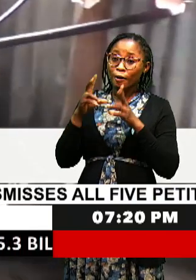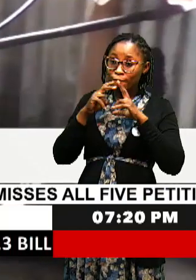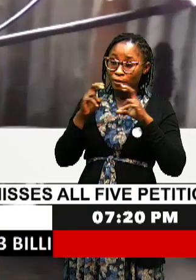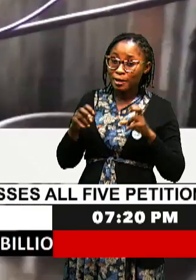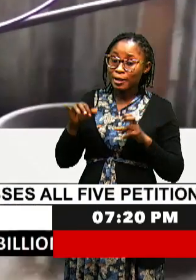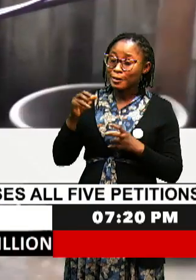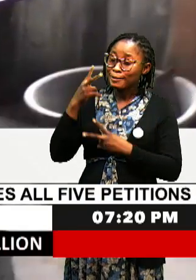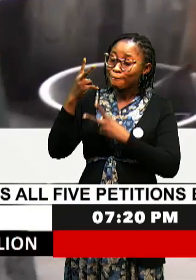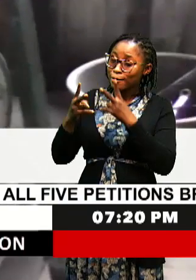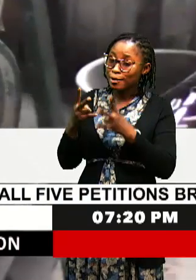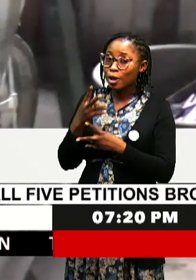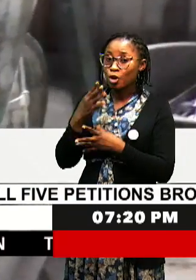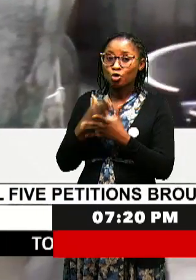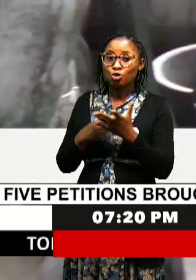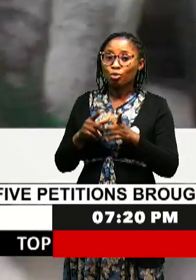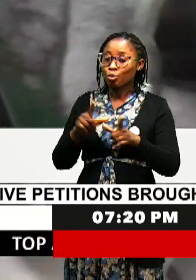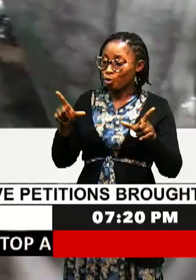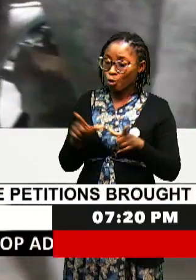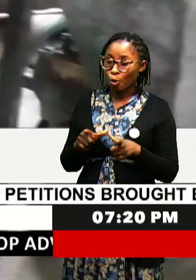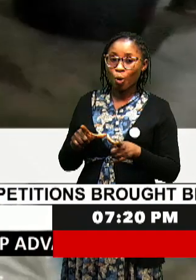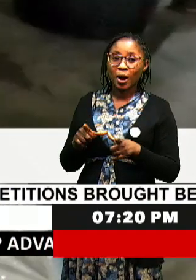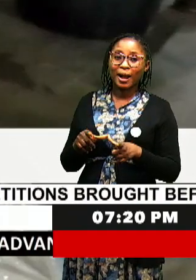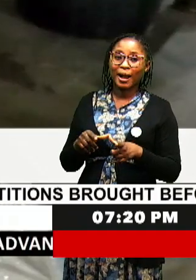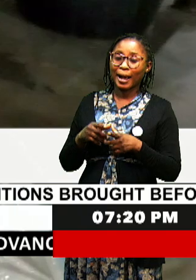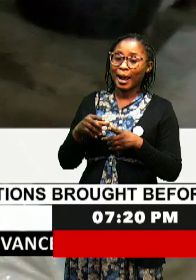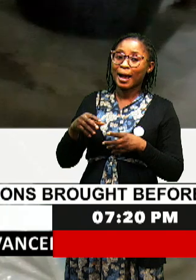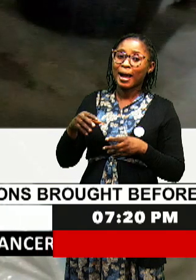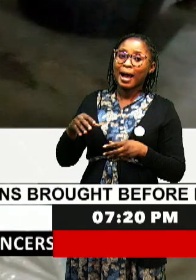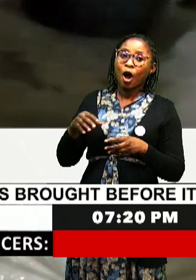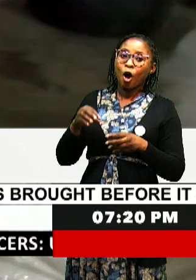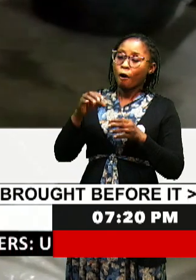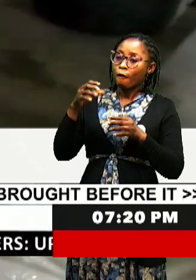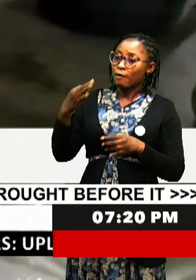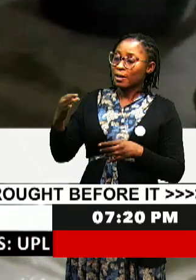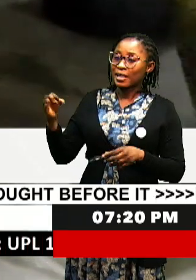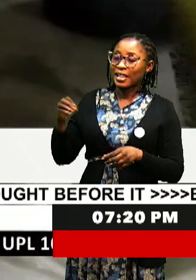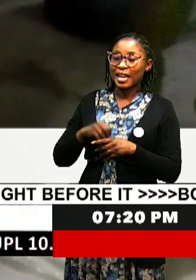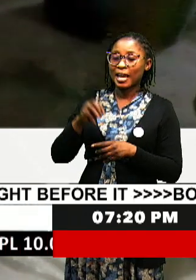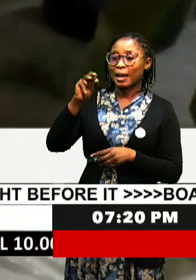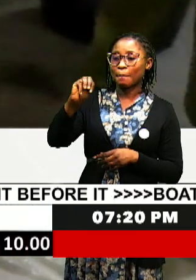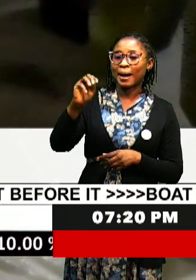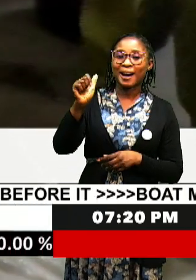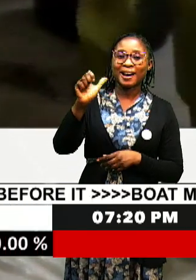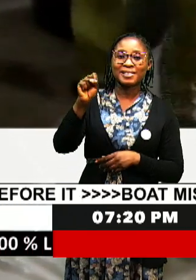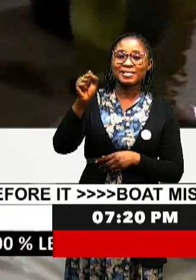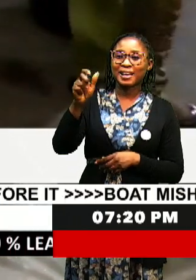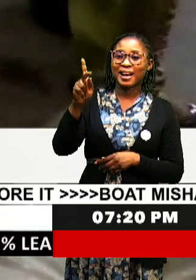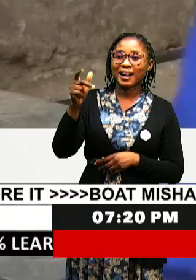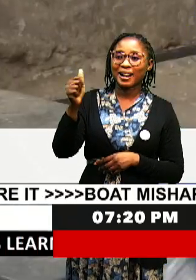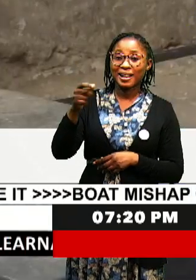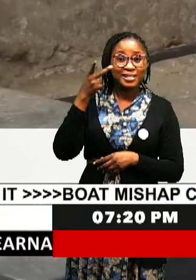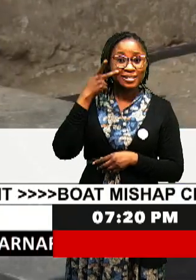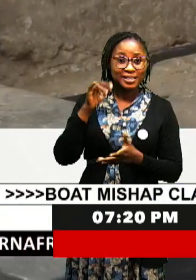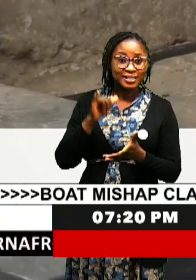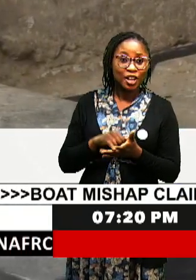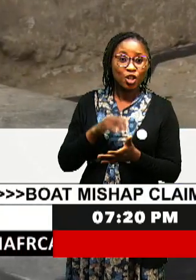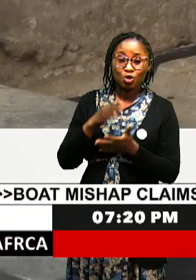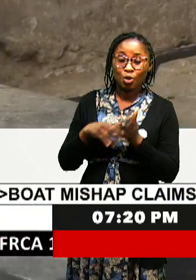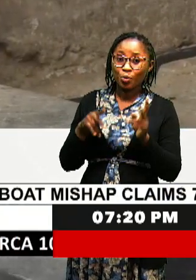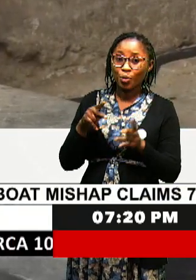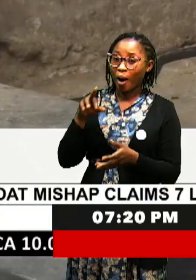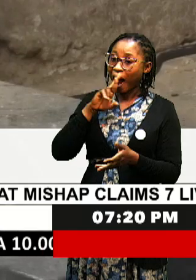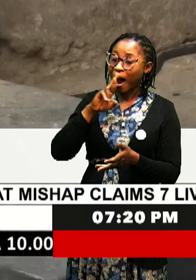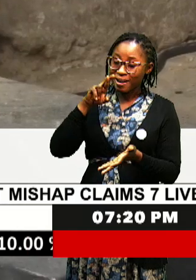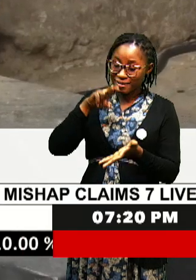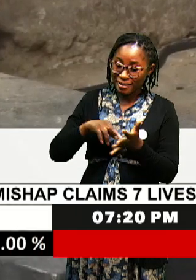visited several local rice milling facilities in Masaka, Nasarawa State. At the scene, it was observed that the millers were